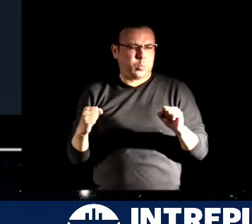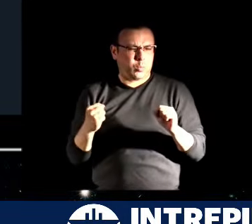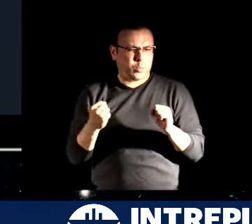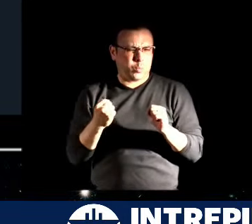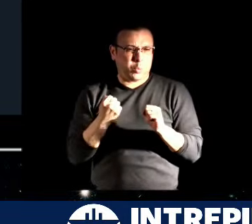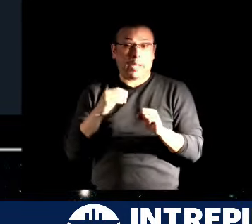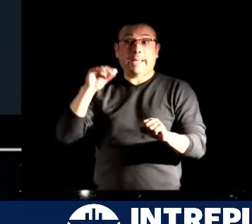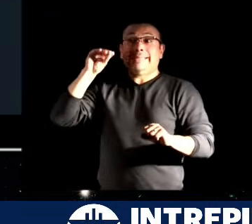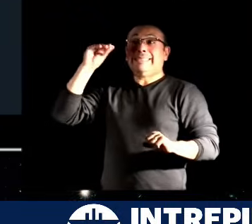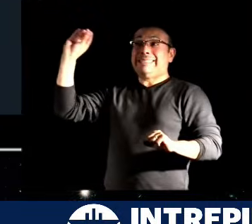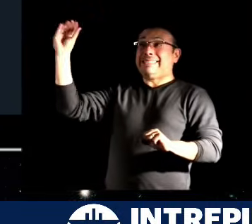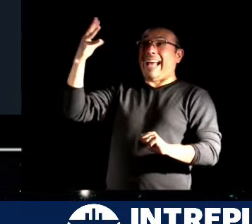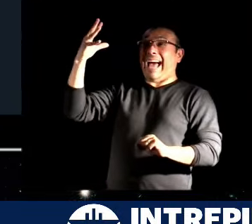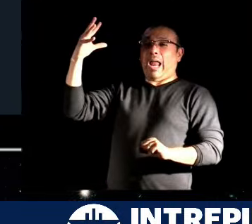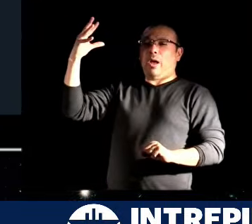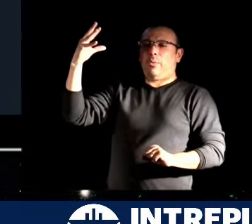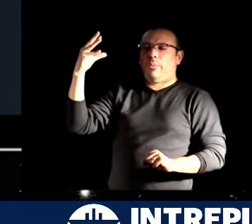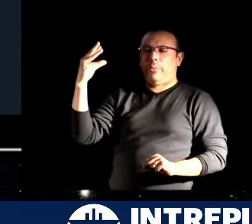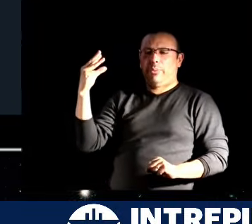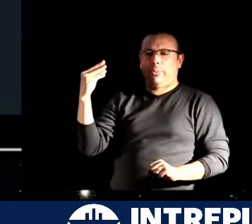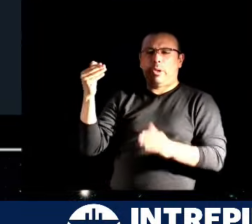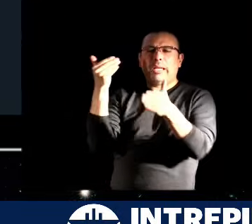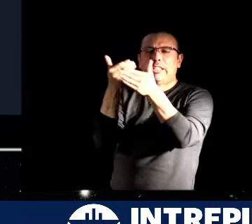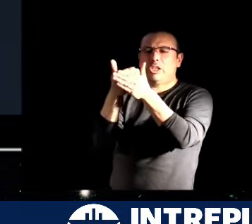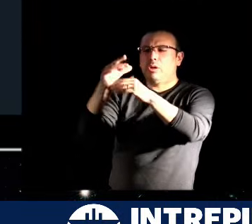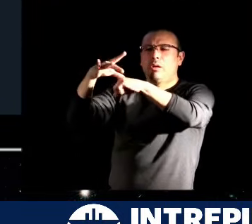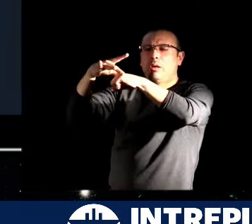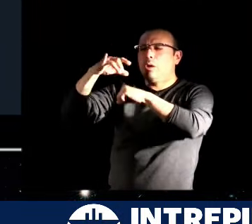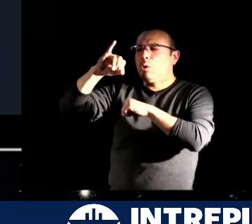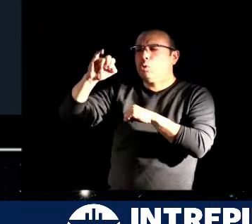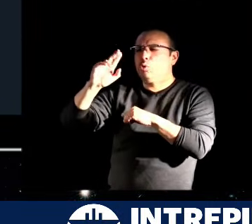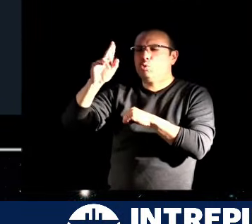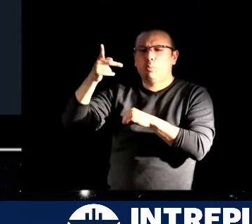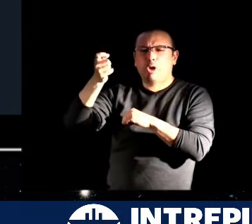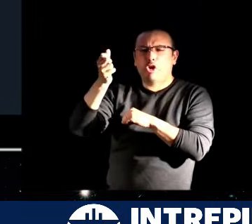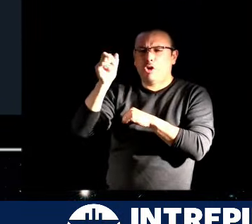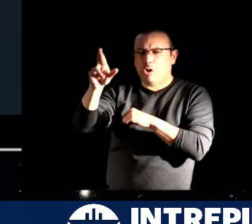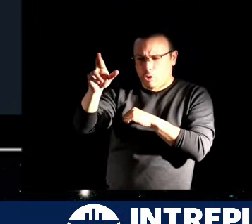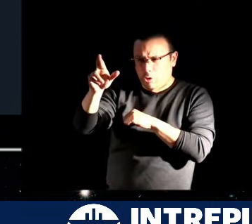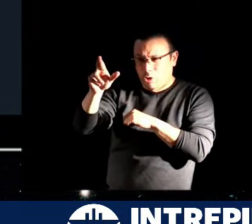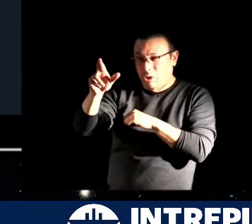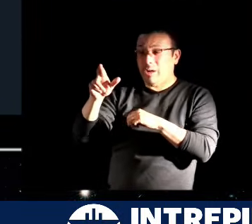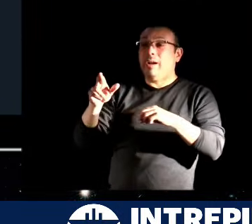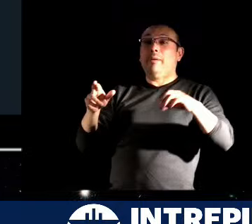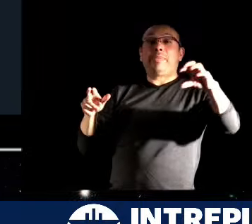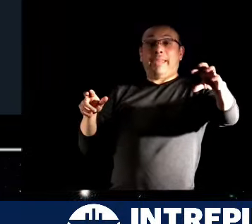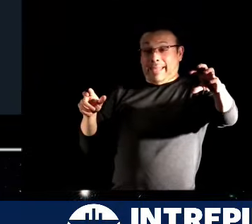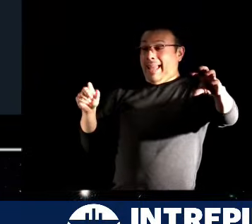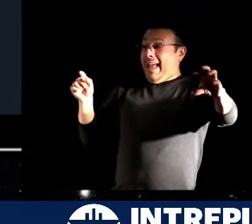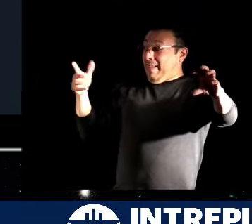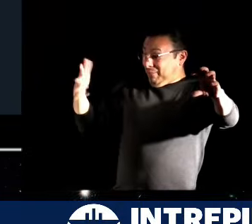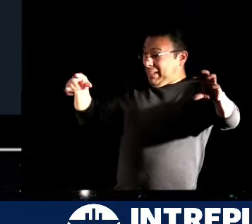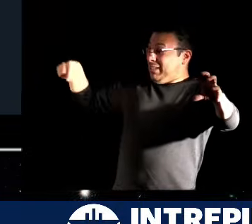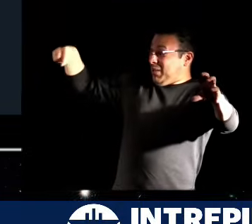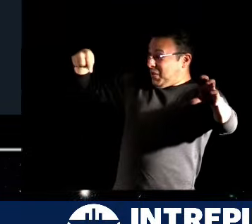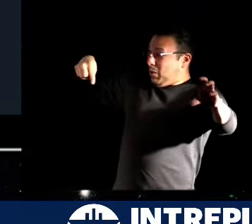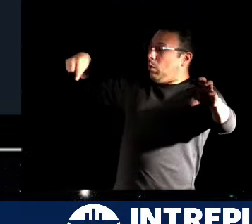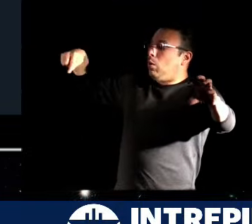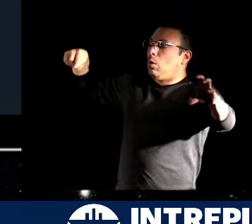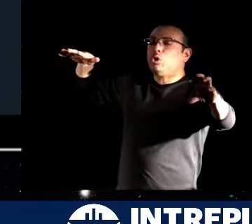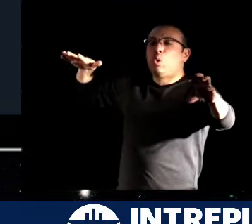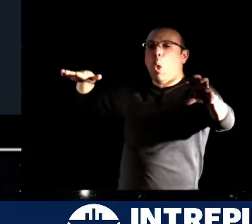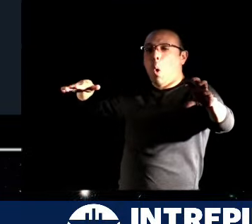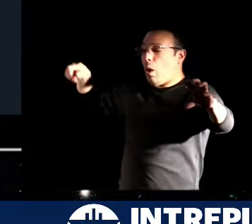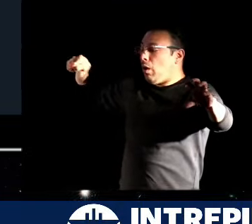there. And what it also does is when you come back in, you can come back in and you can get really close because it can slow you down